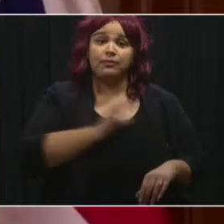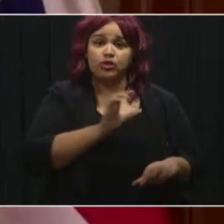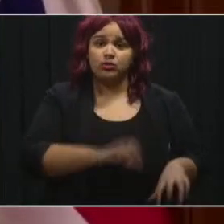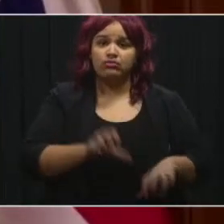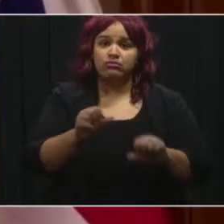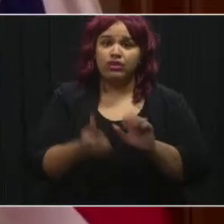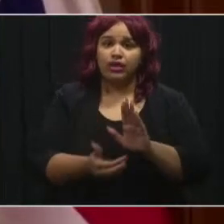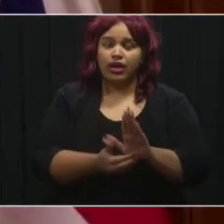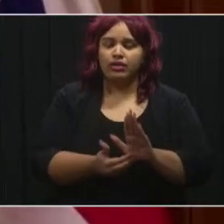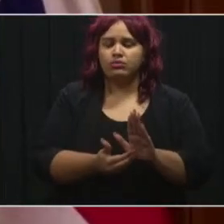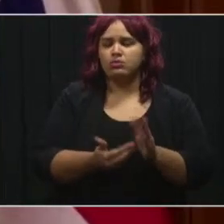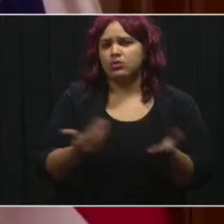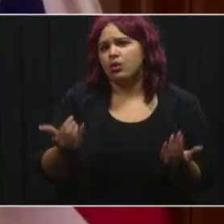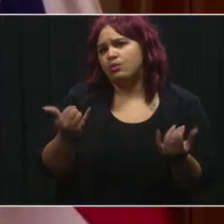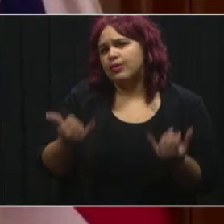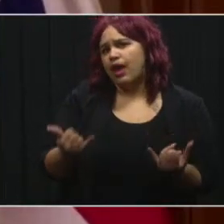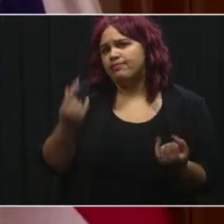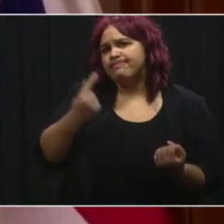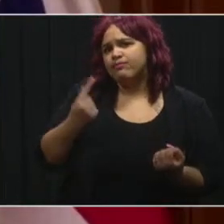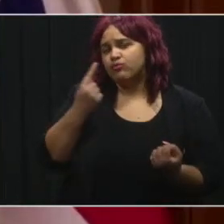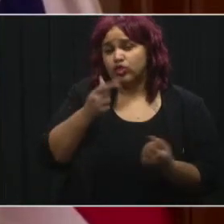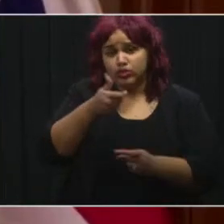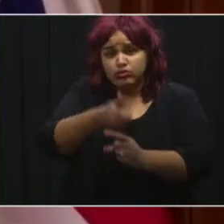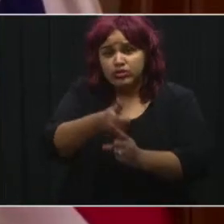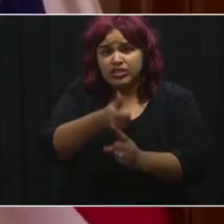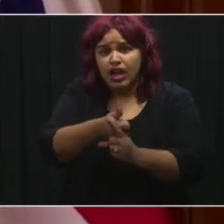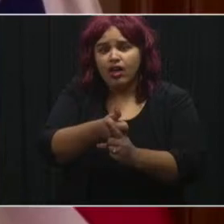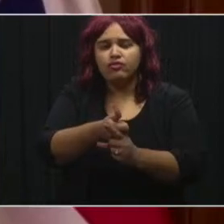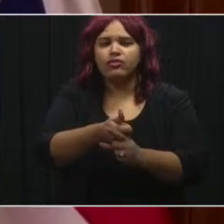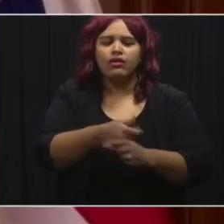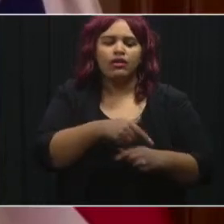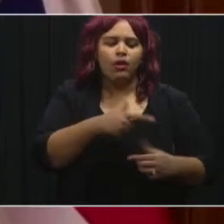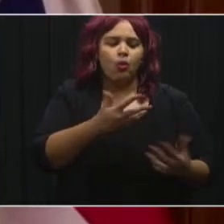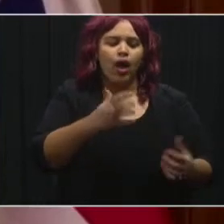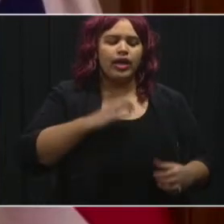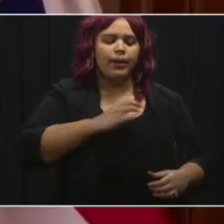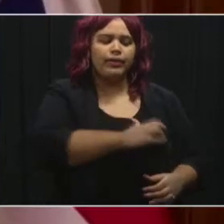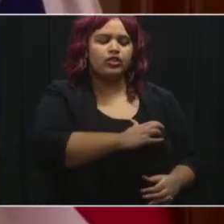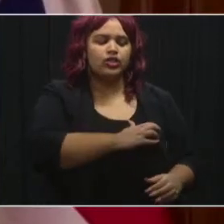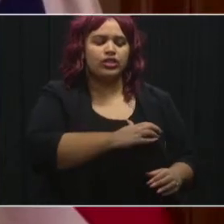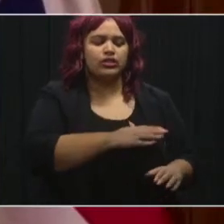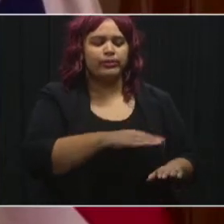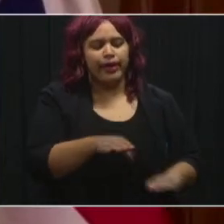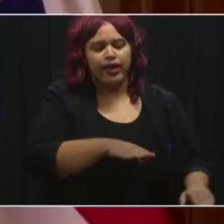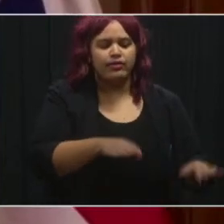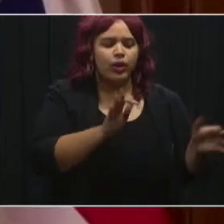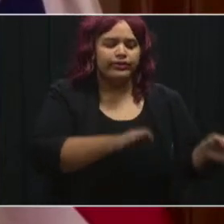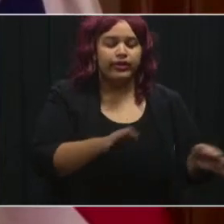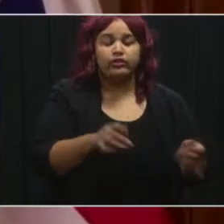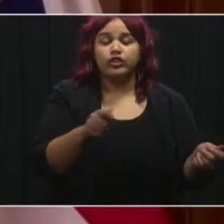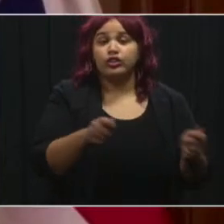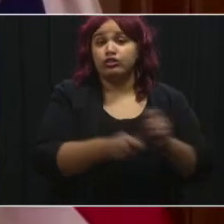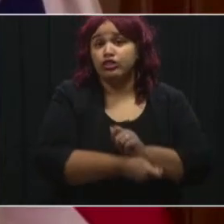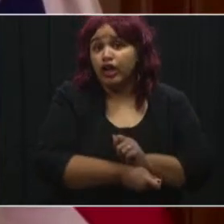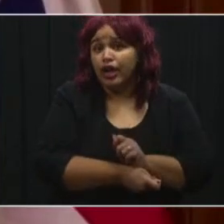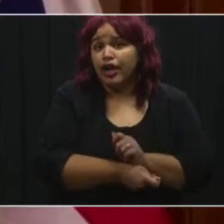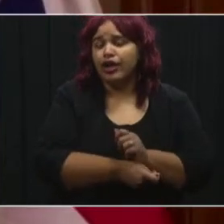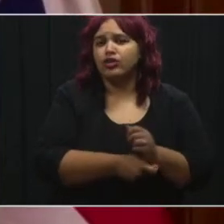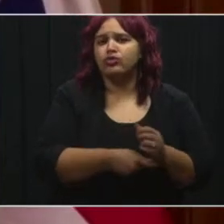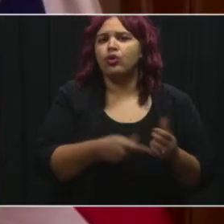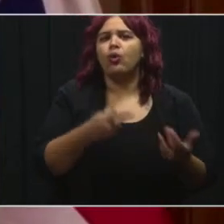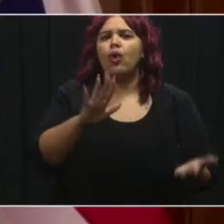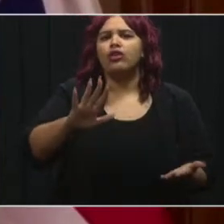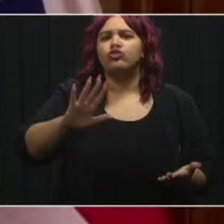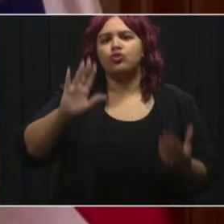Is there anything you'd like to see the commission do differently this time around that might get to what you would think would be a better outcome, a